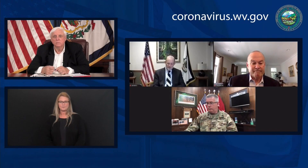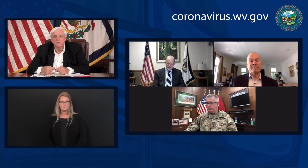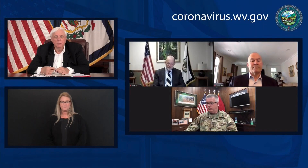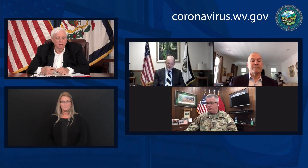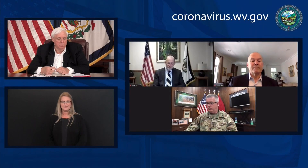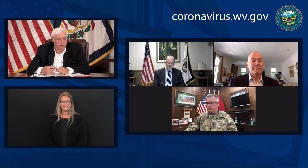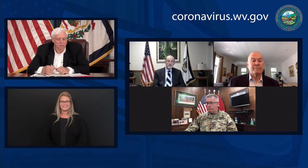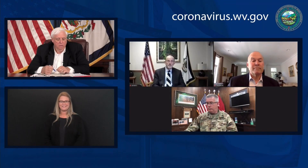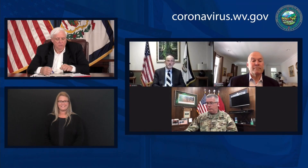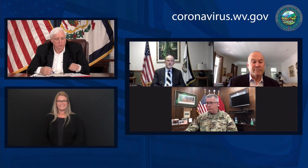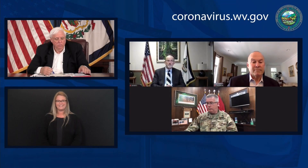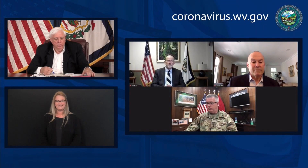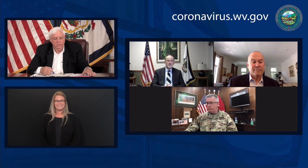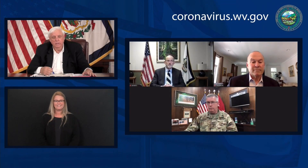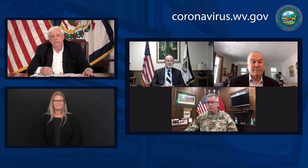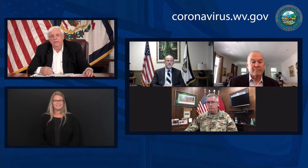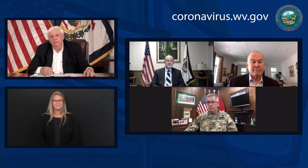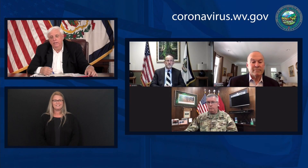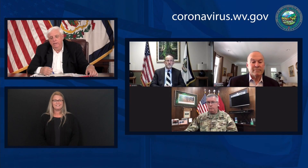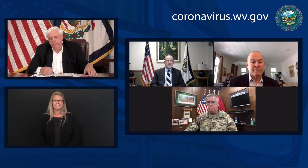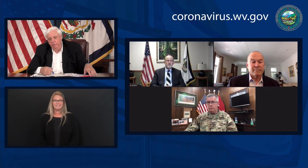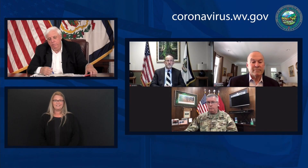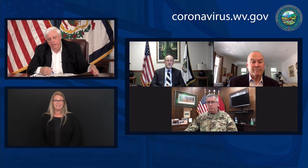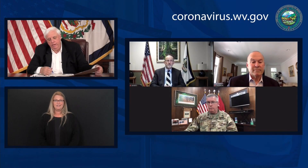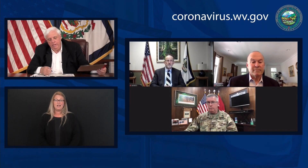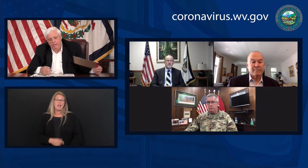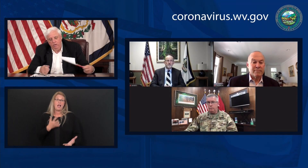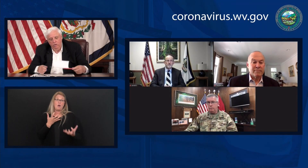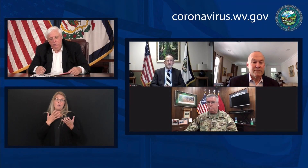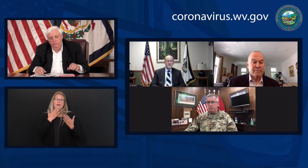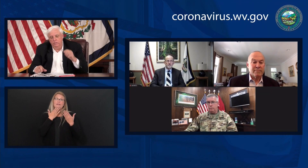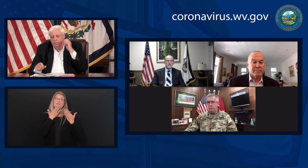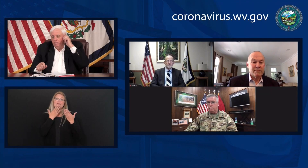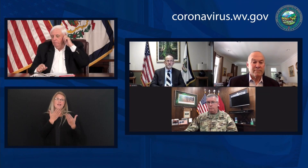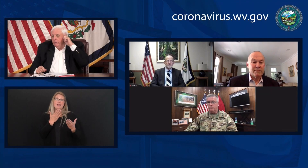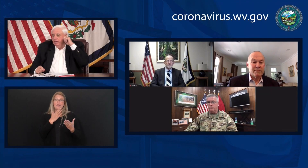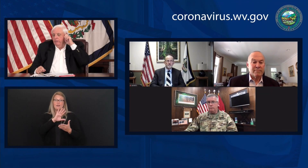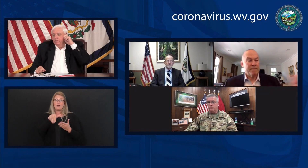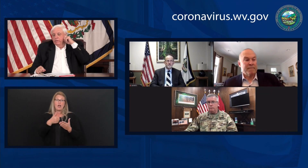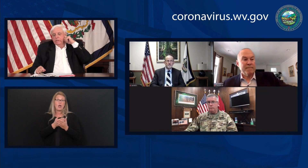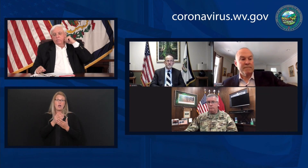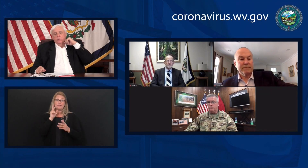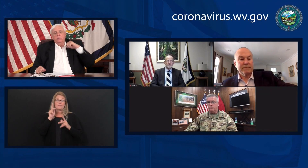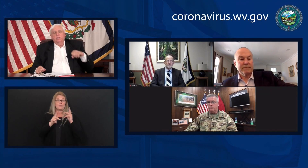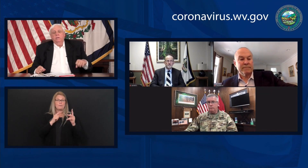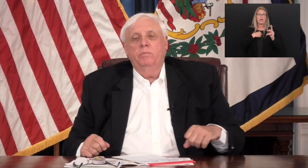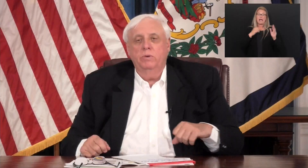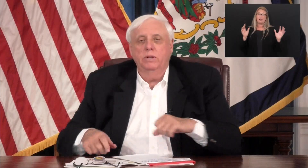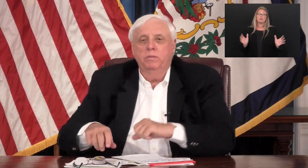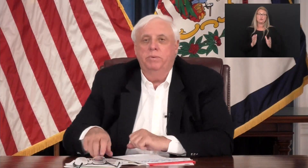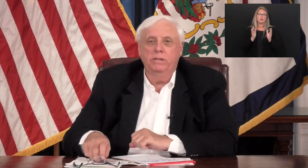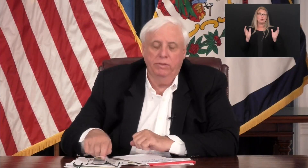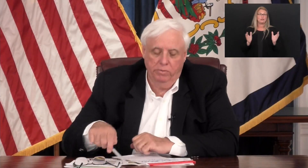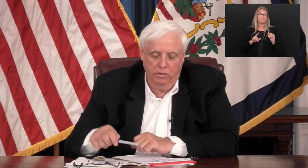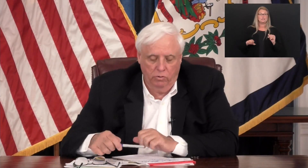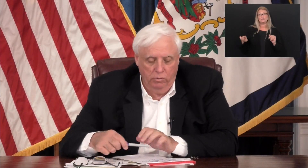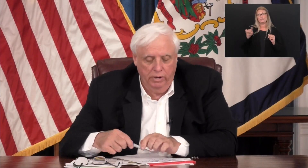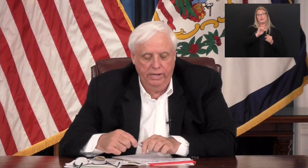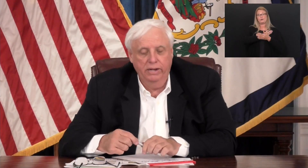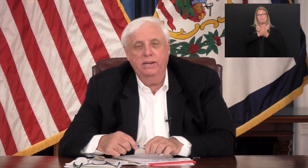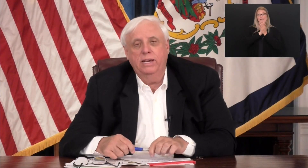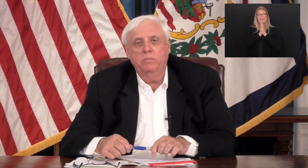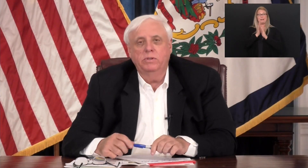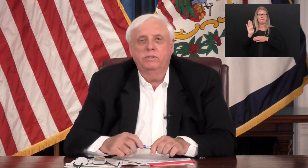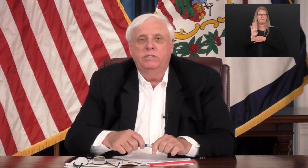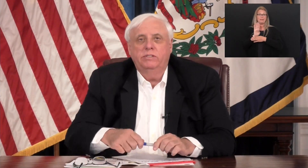to you. Well, again, I thank everybody. I urge everybody to get really, really busy because we're running